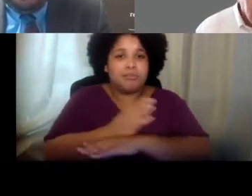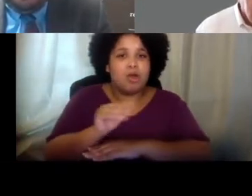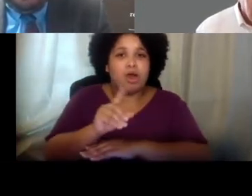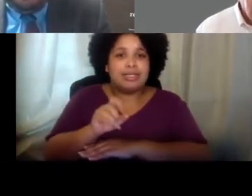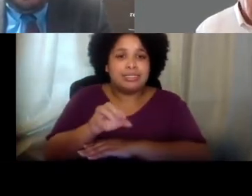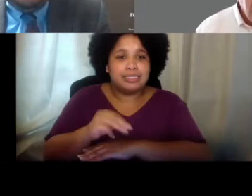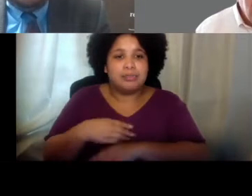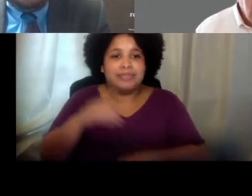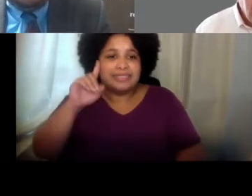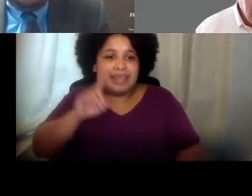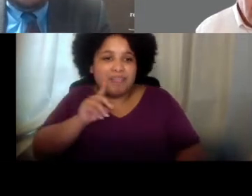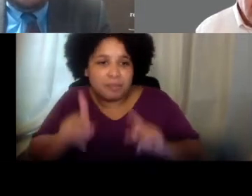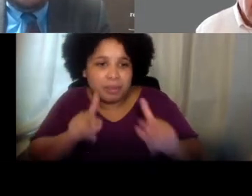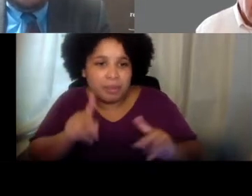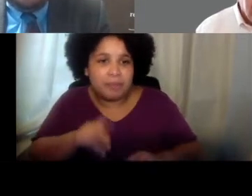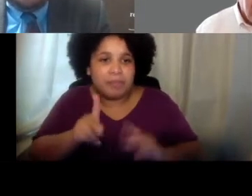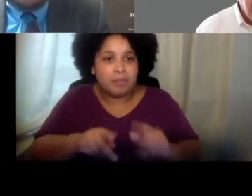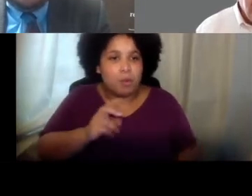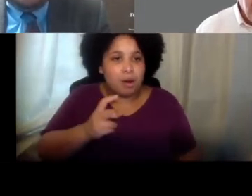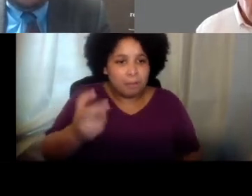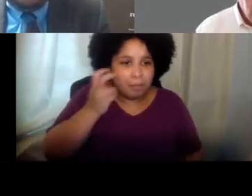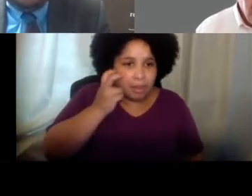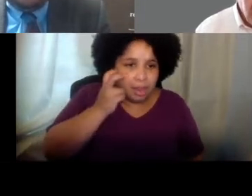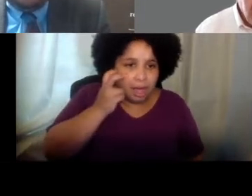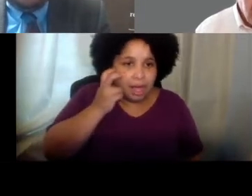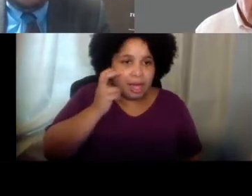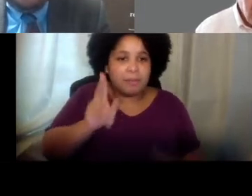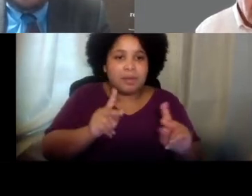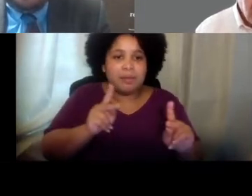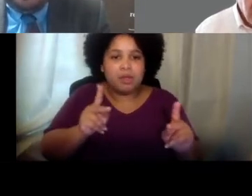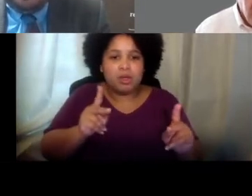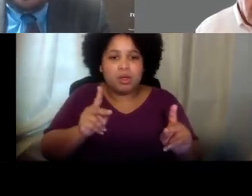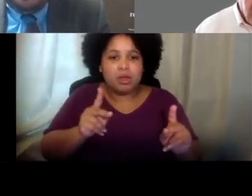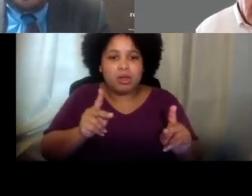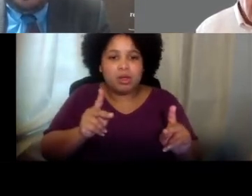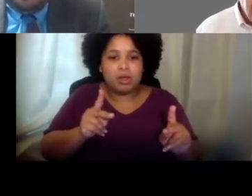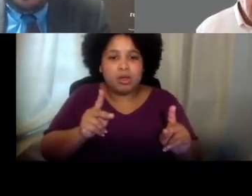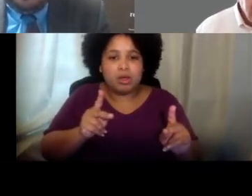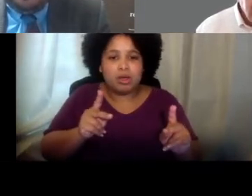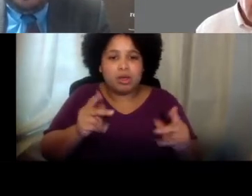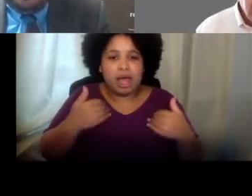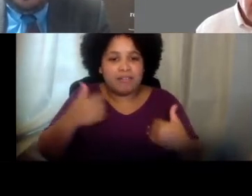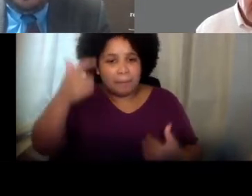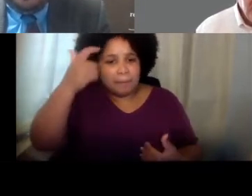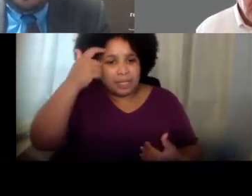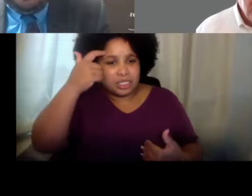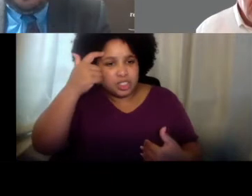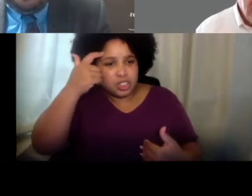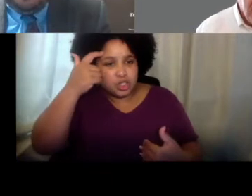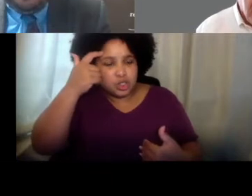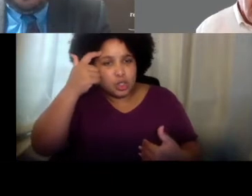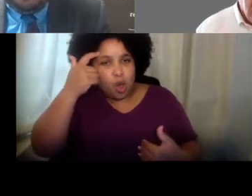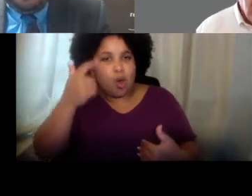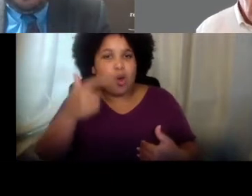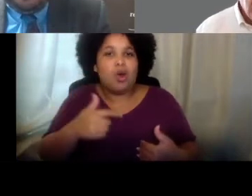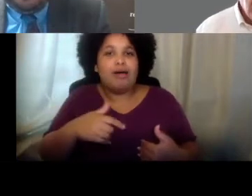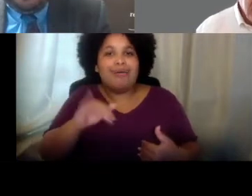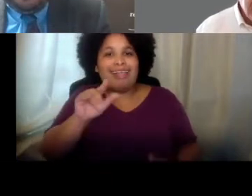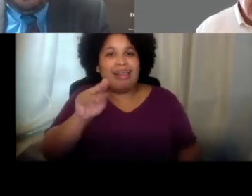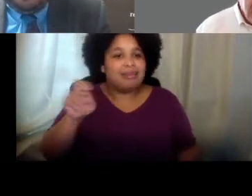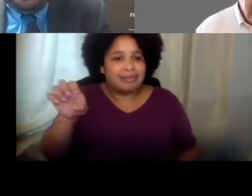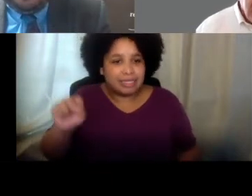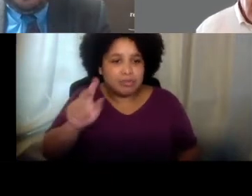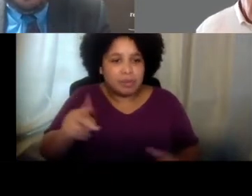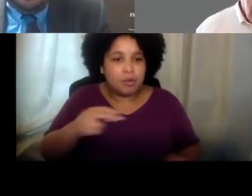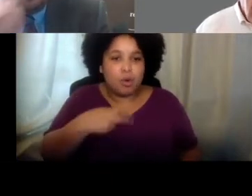deaf, I got people who are blind, I've got people who have a mental illness, I have people that wear